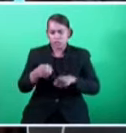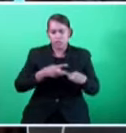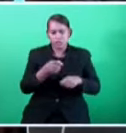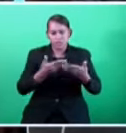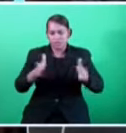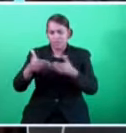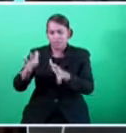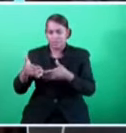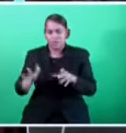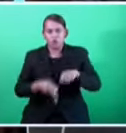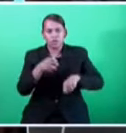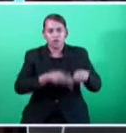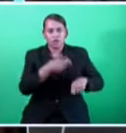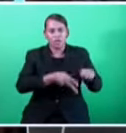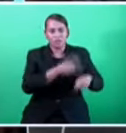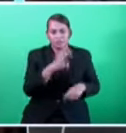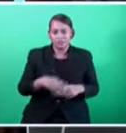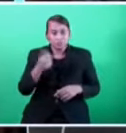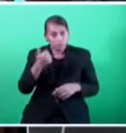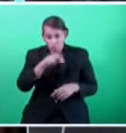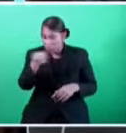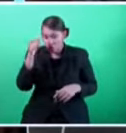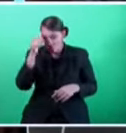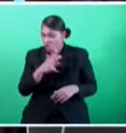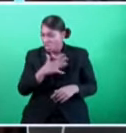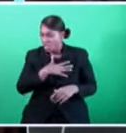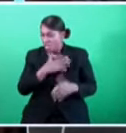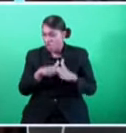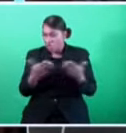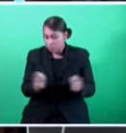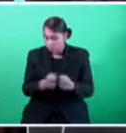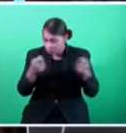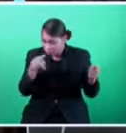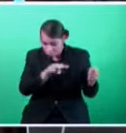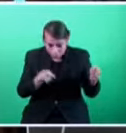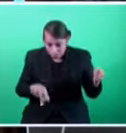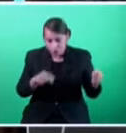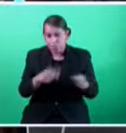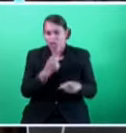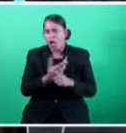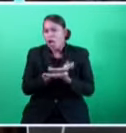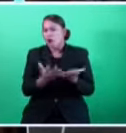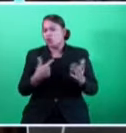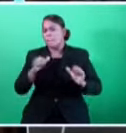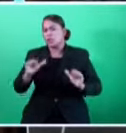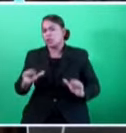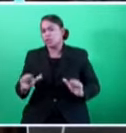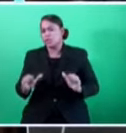Honorable Nawaikula won't like it when he opens up the papers and see that we know how we are protecting and securing these communities around this particular